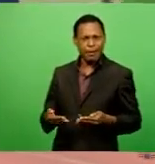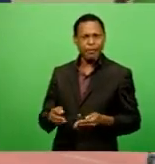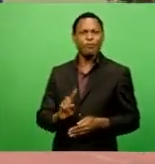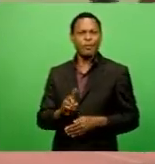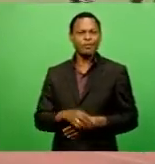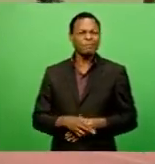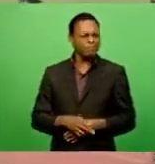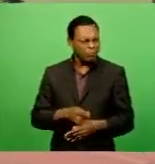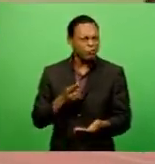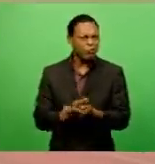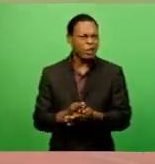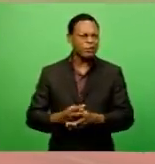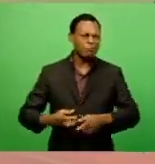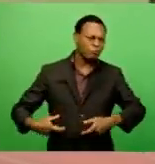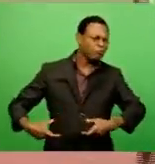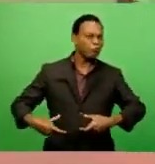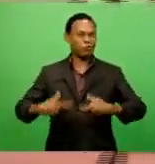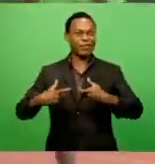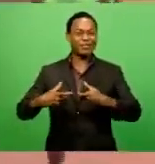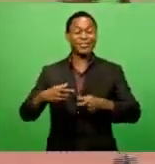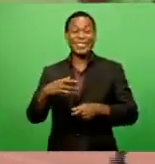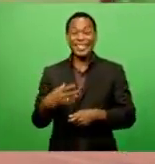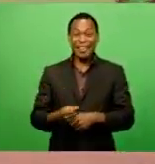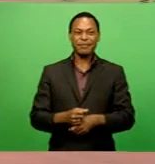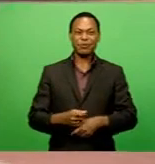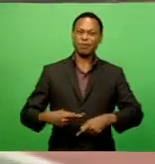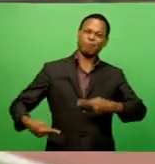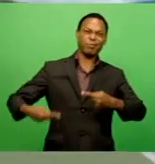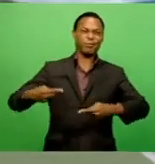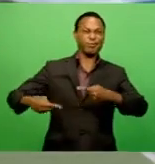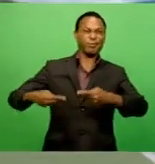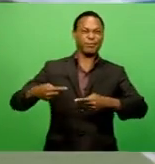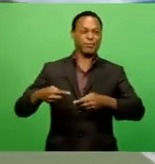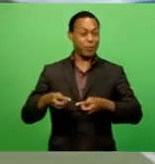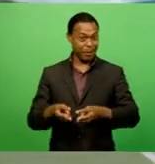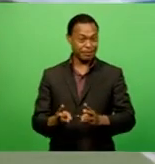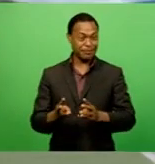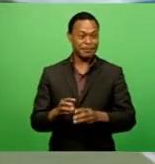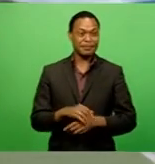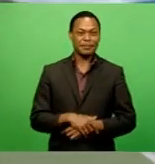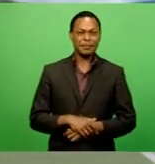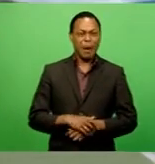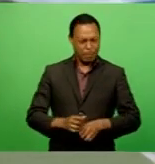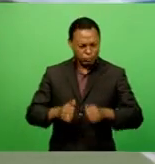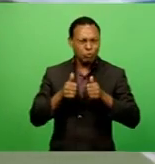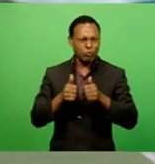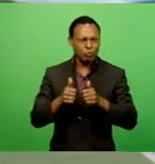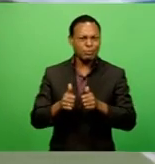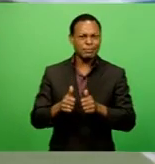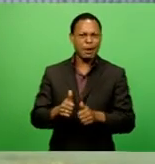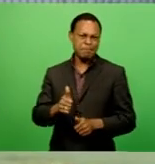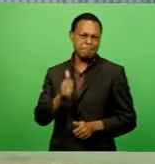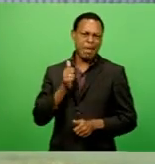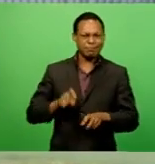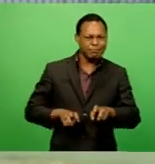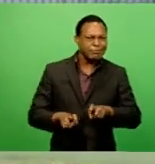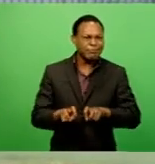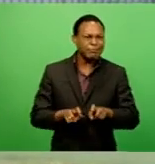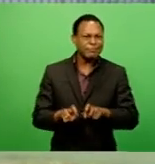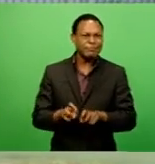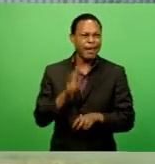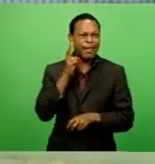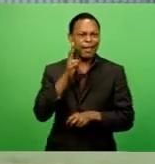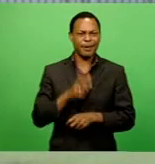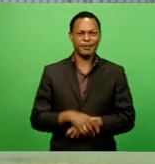really challenging in terms of competition. Good to be back on the track and starting off the new season again. Just